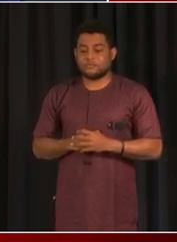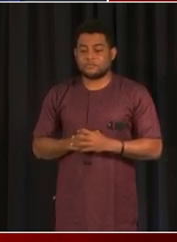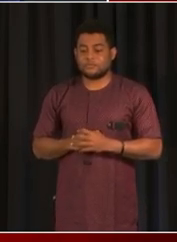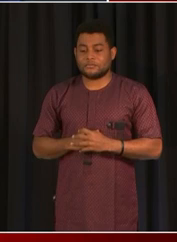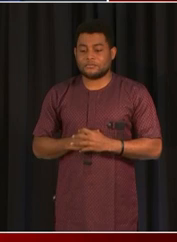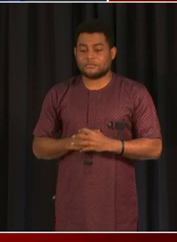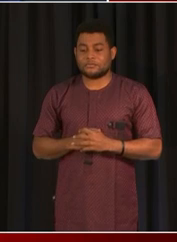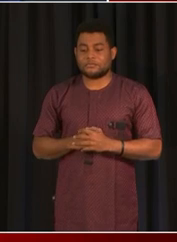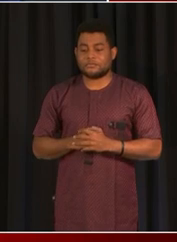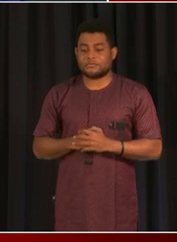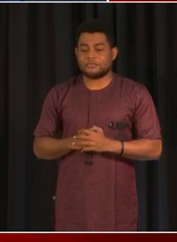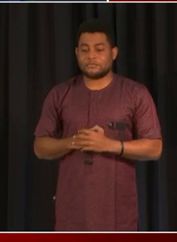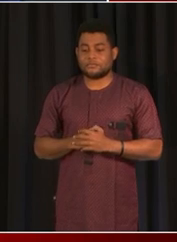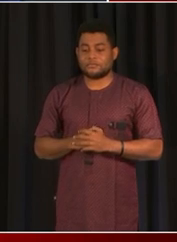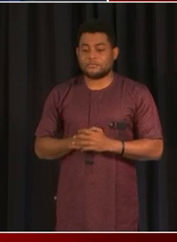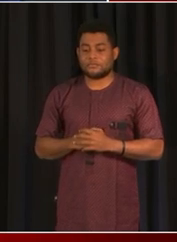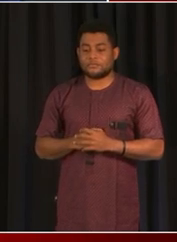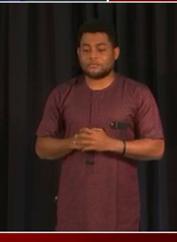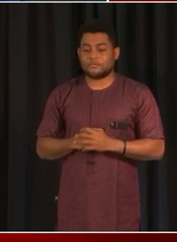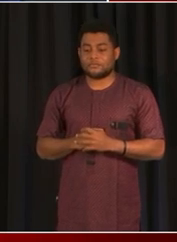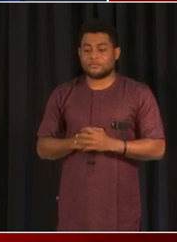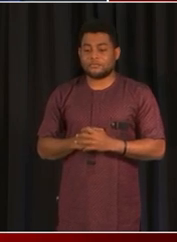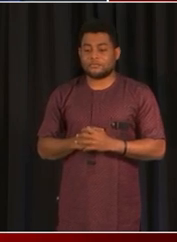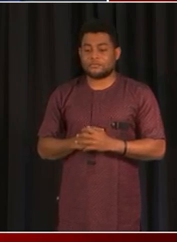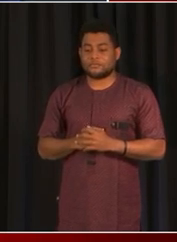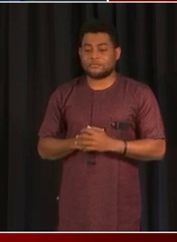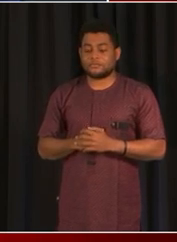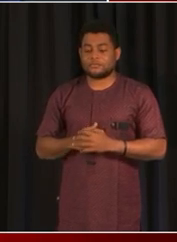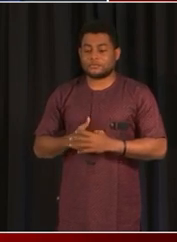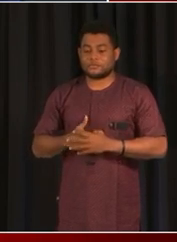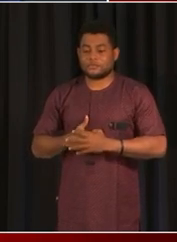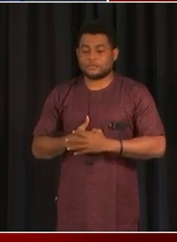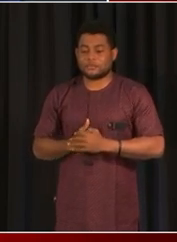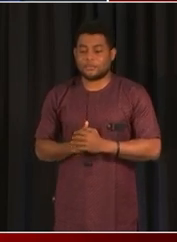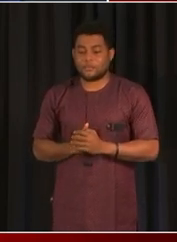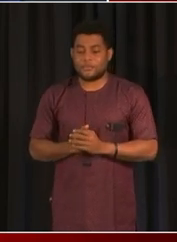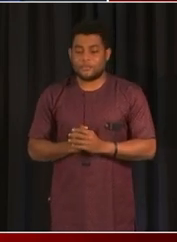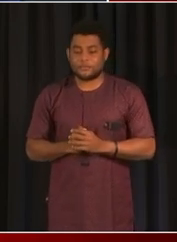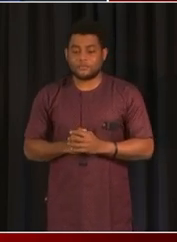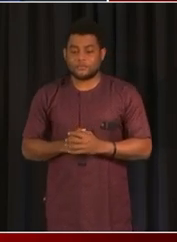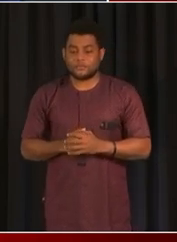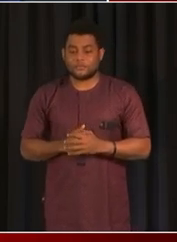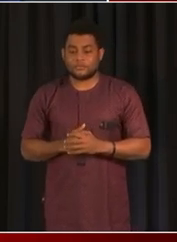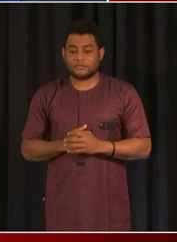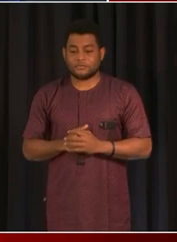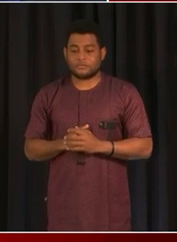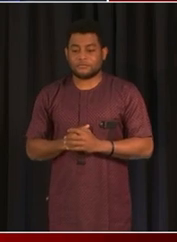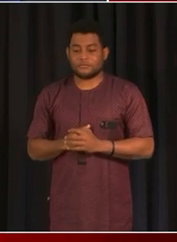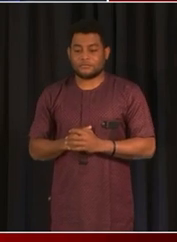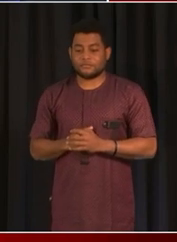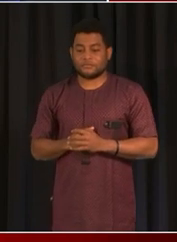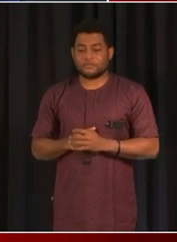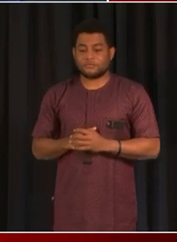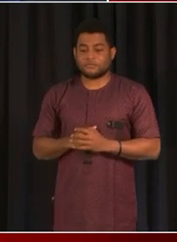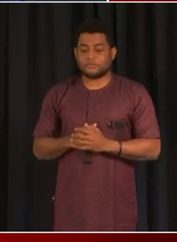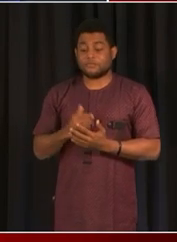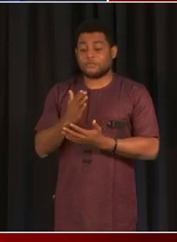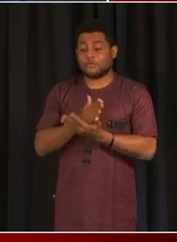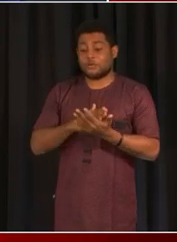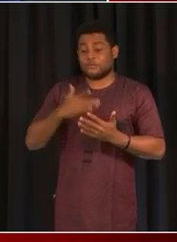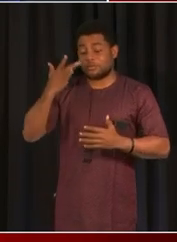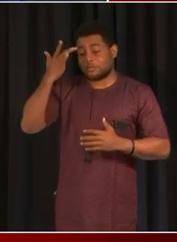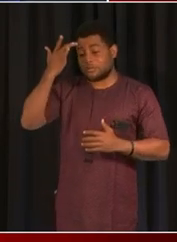risk of severe illness is not documented, or increased risk of hospitalization and death is not documented. So